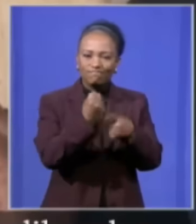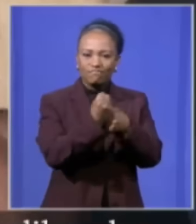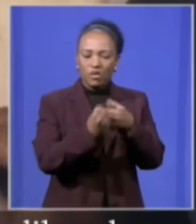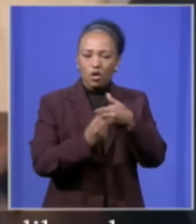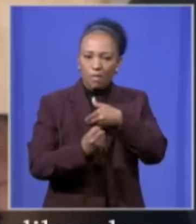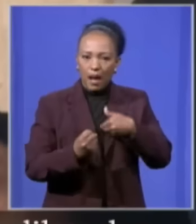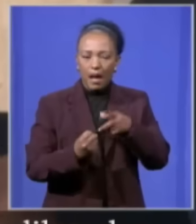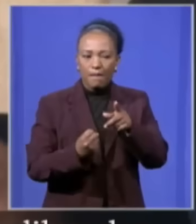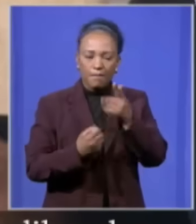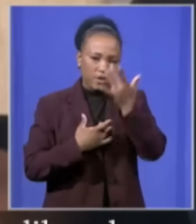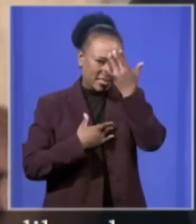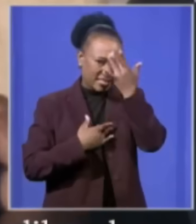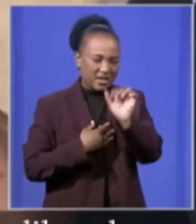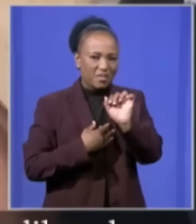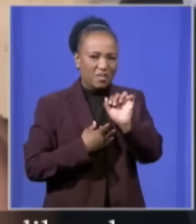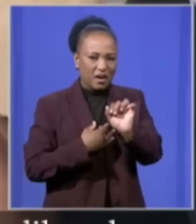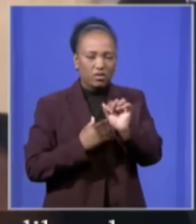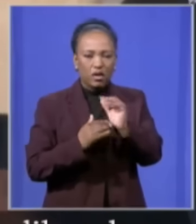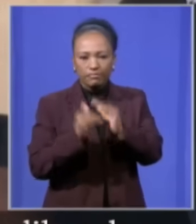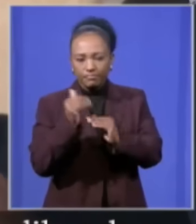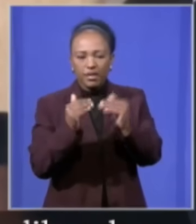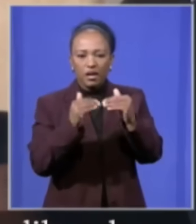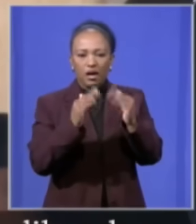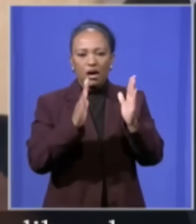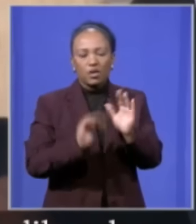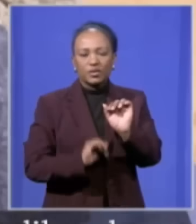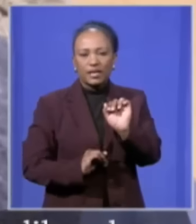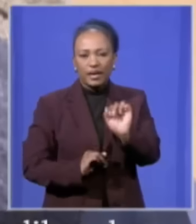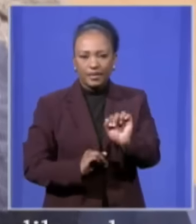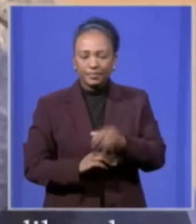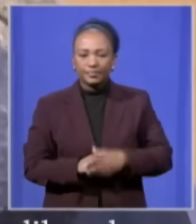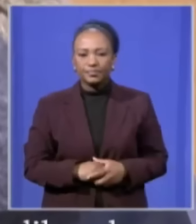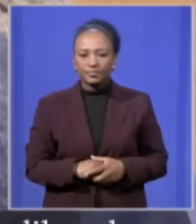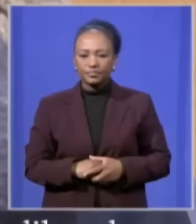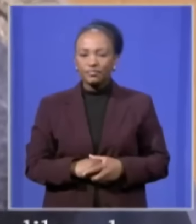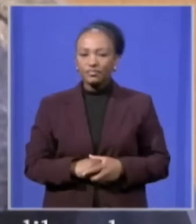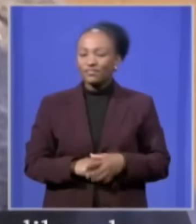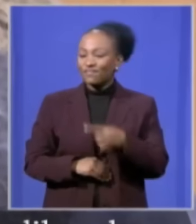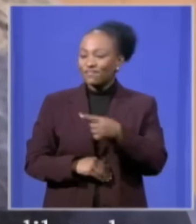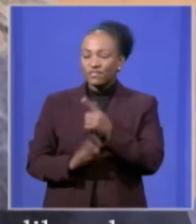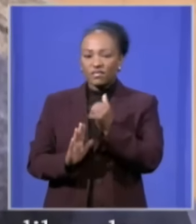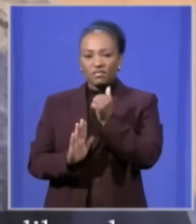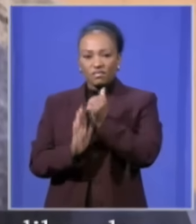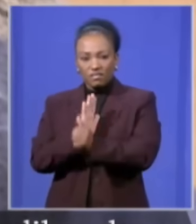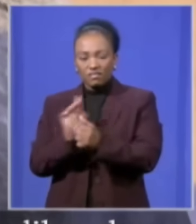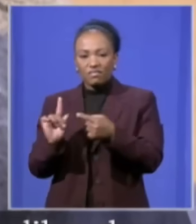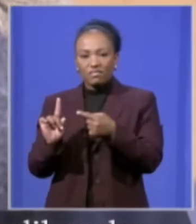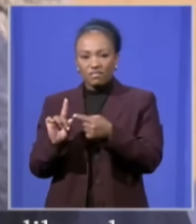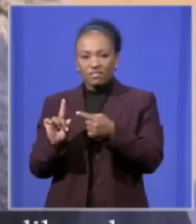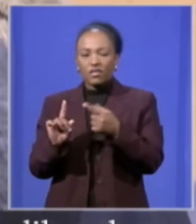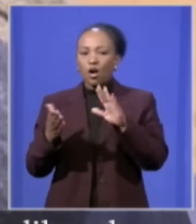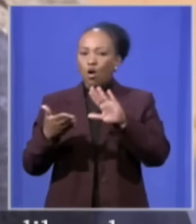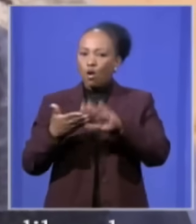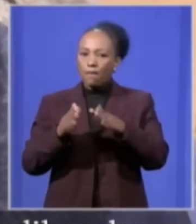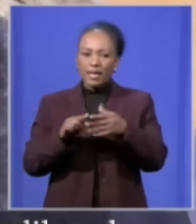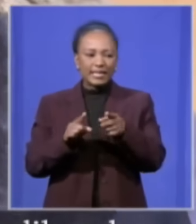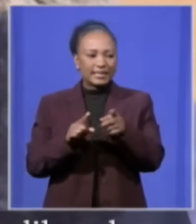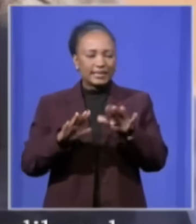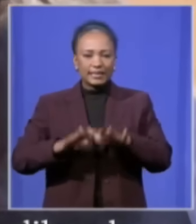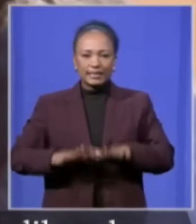a fokolago le go moagela ntlo. Lao ya Mvelase e hlohleleditše gore badudi ba ipelaetše ka lefelong la